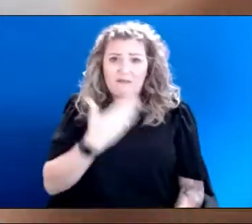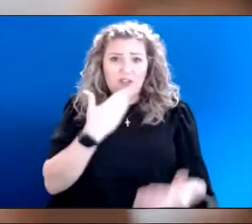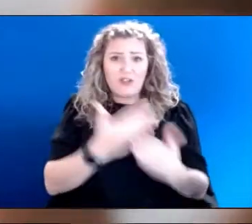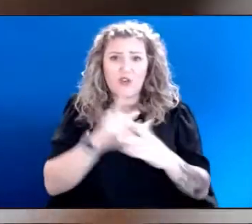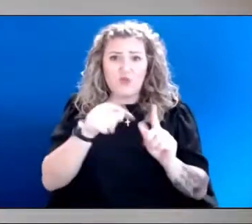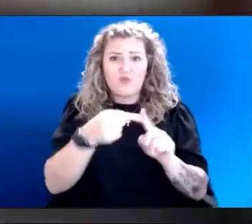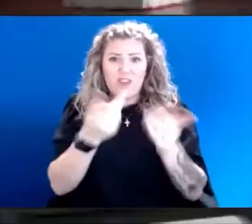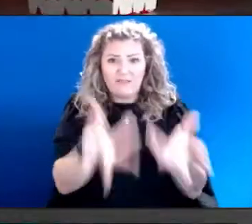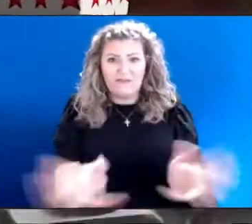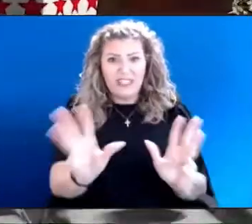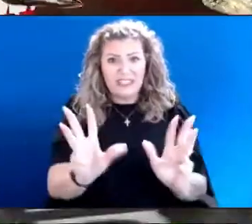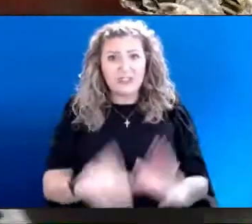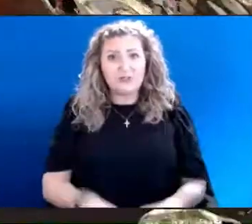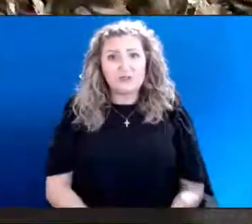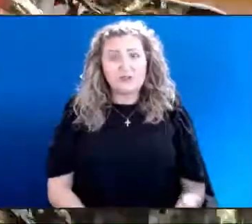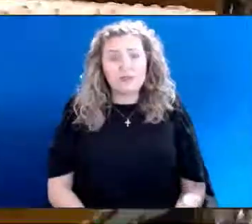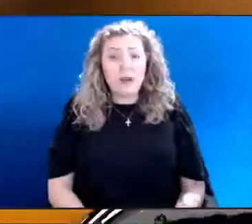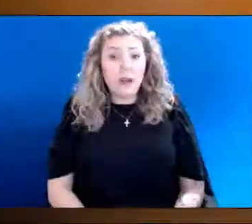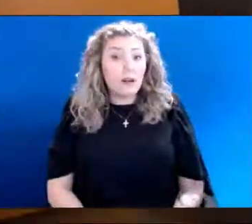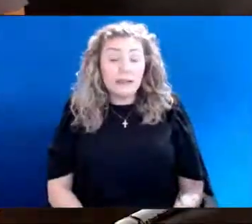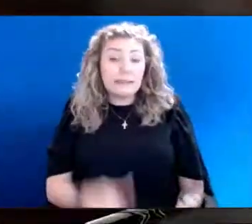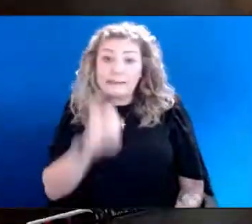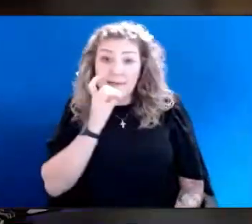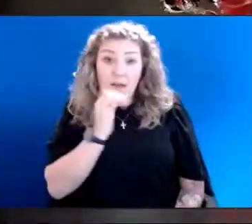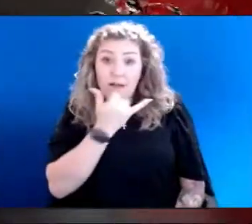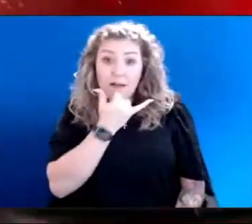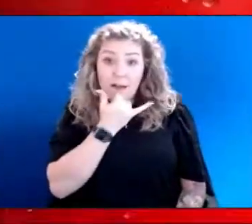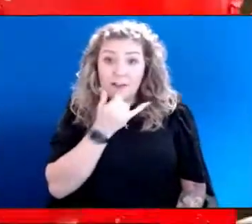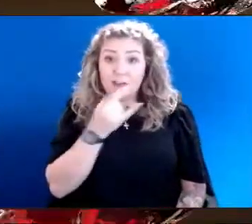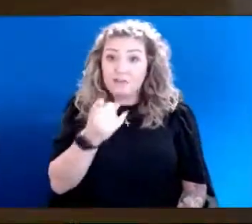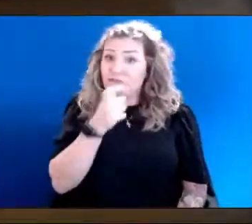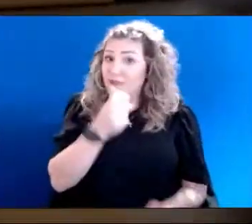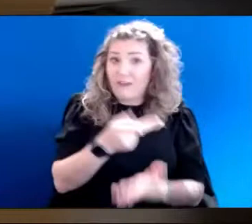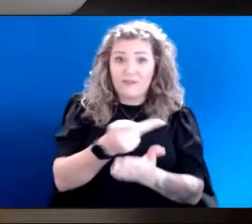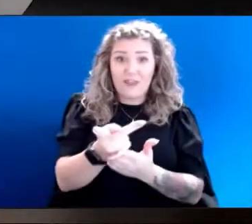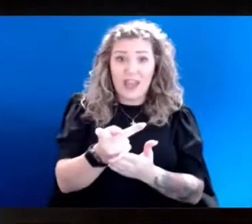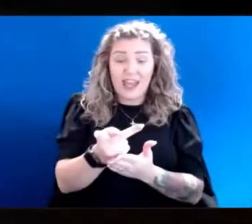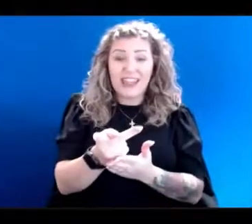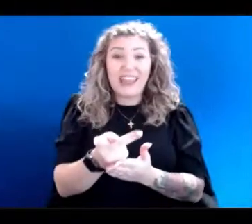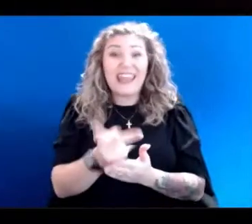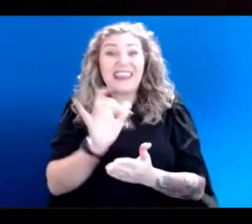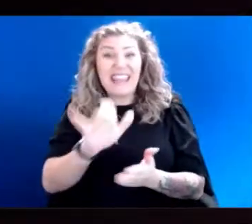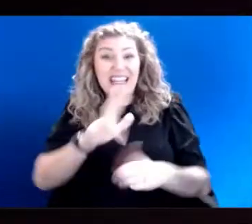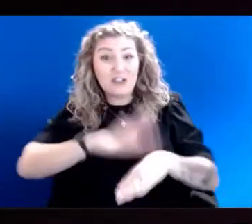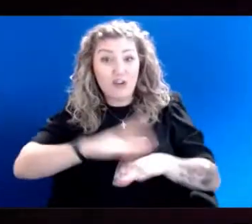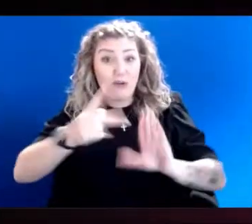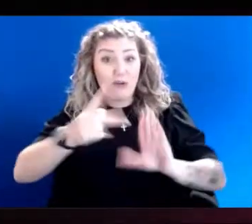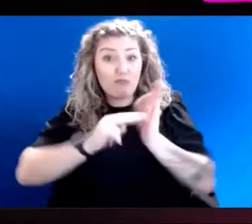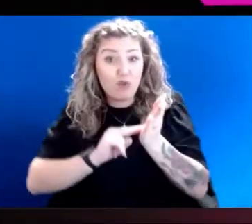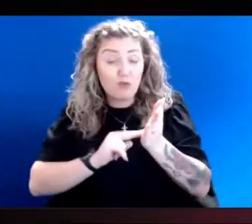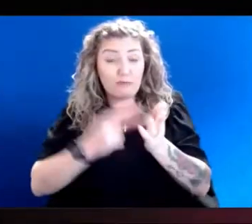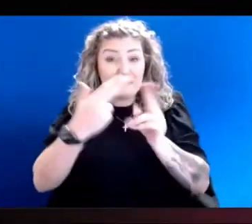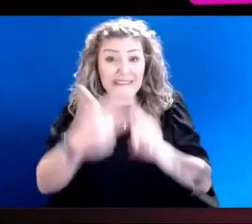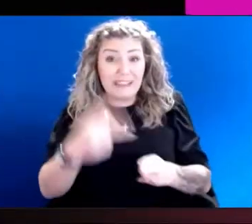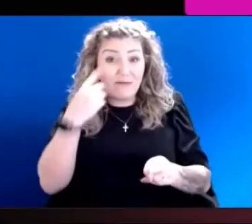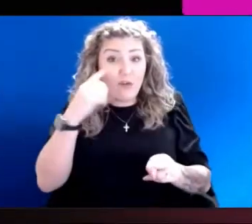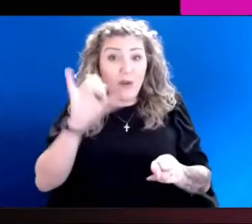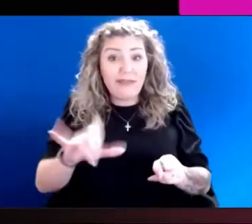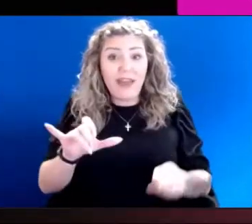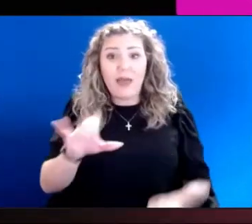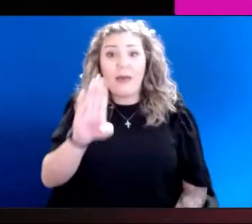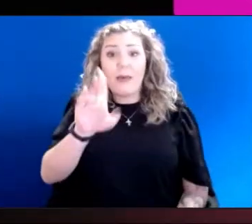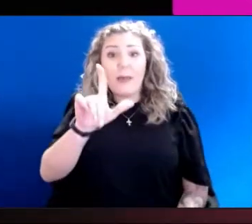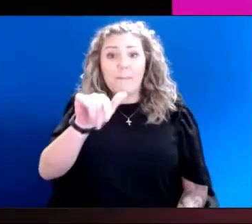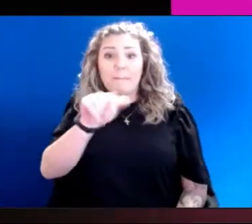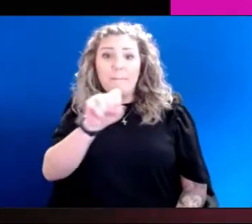do finish? It's no accident, and you are not a failure. It is intentional, and there's a name for it, the bliss point.